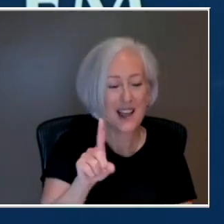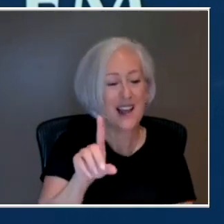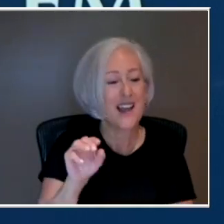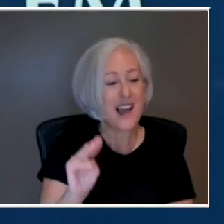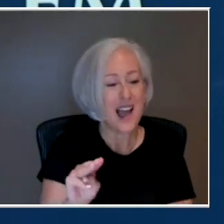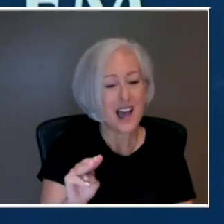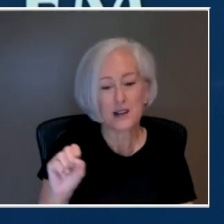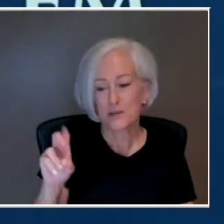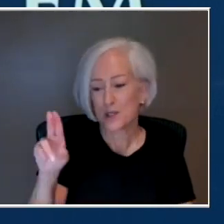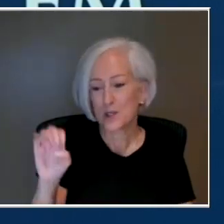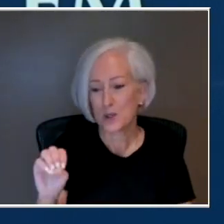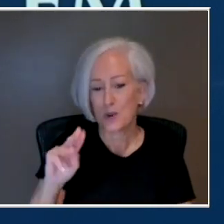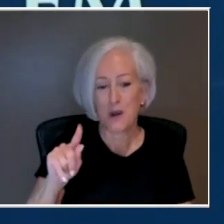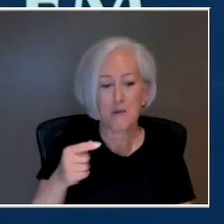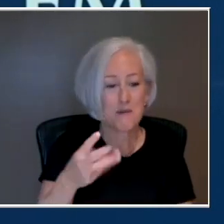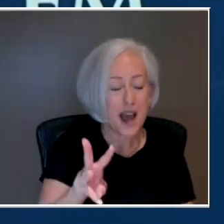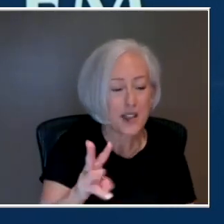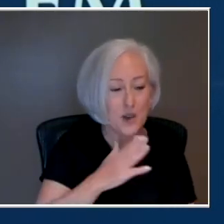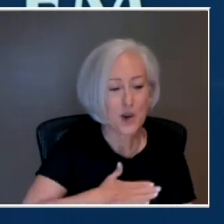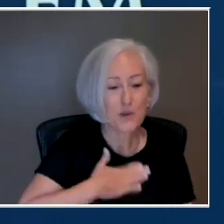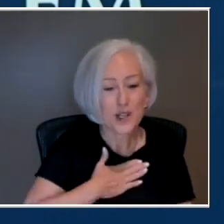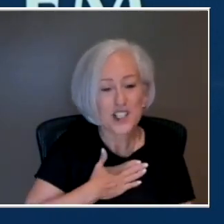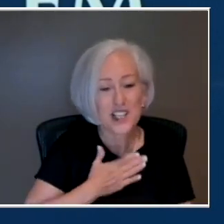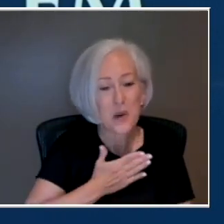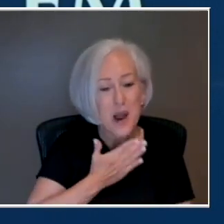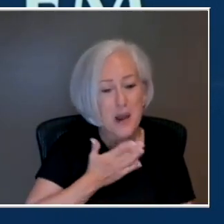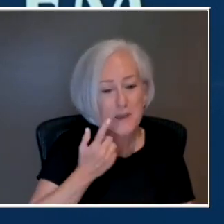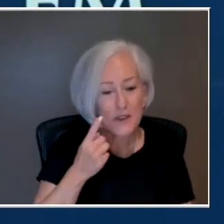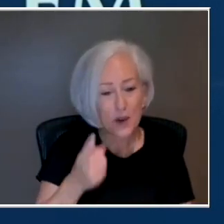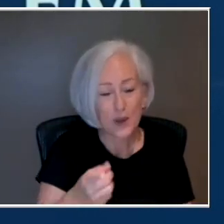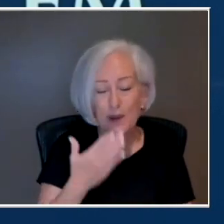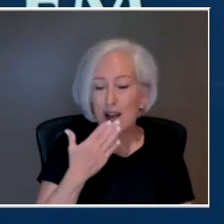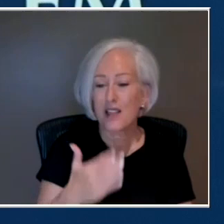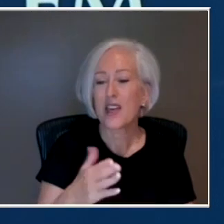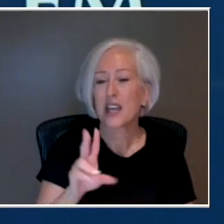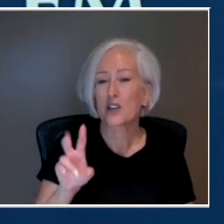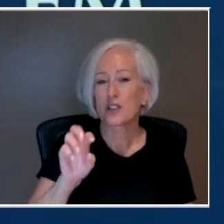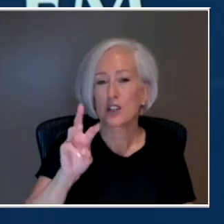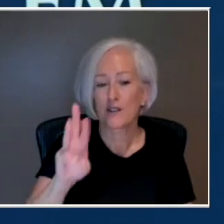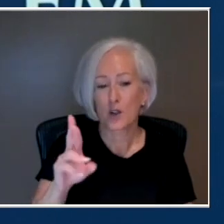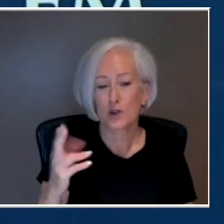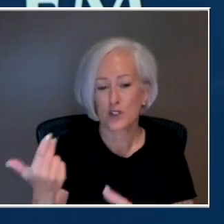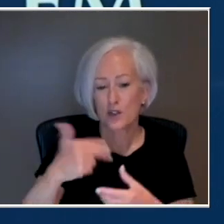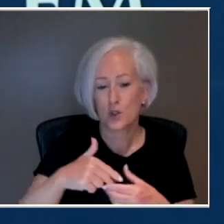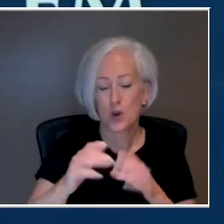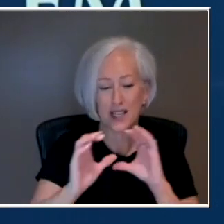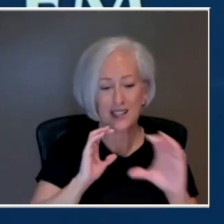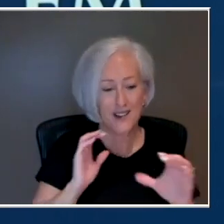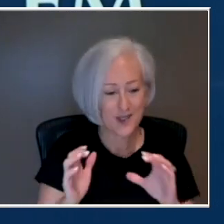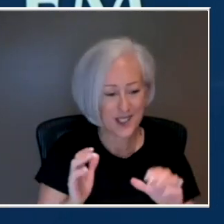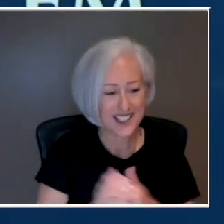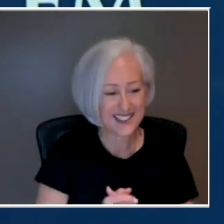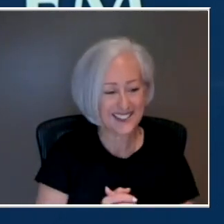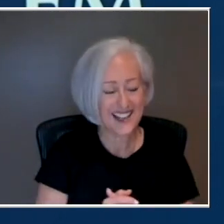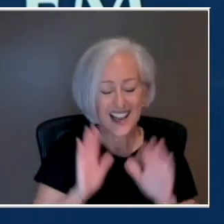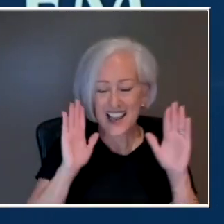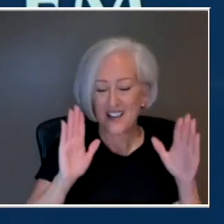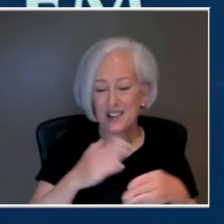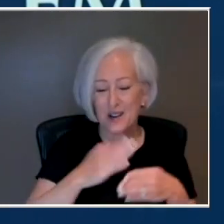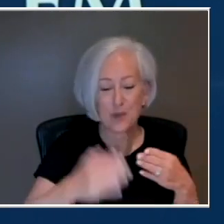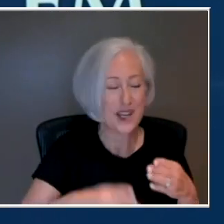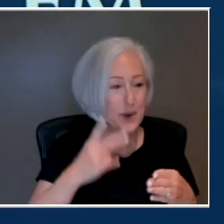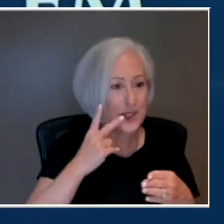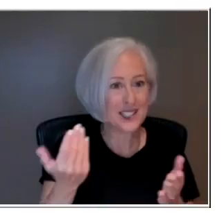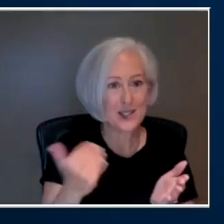Sue, Matthew, we appreciate you. We're so happy for you. And thank you to our viewers for joining the conversation. Have a fantastic weekend. We will see you right back here on